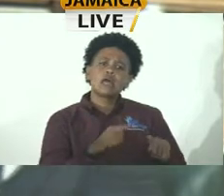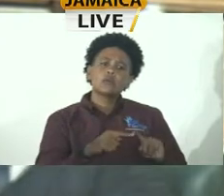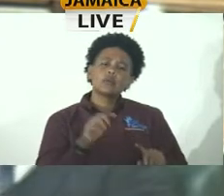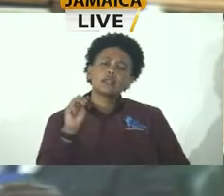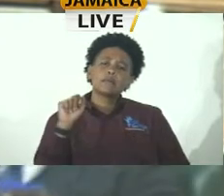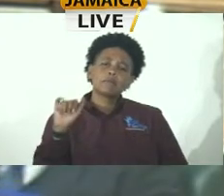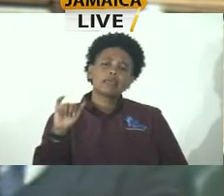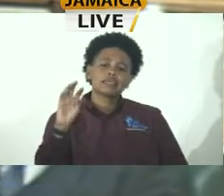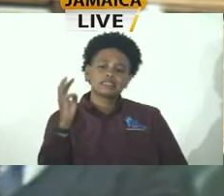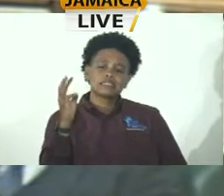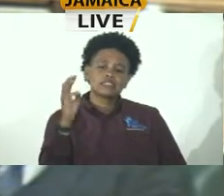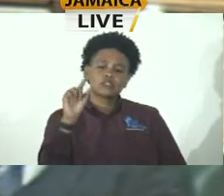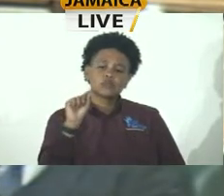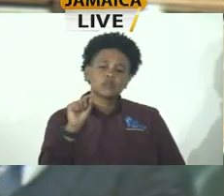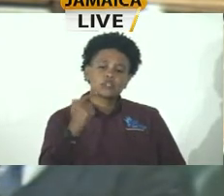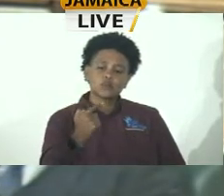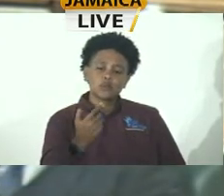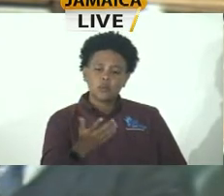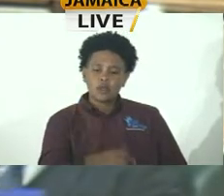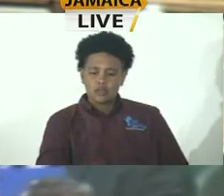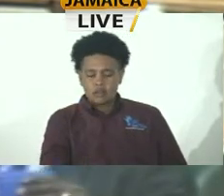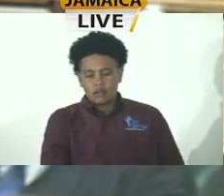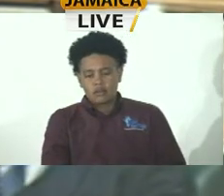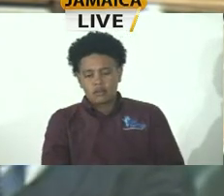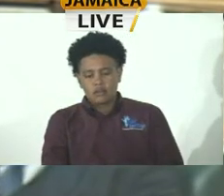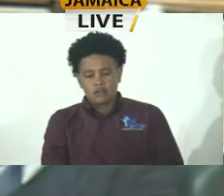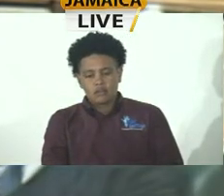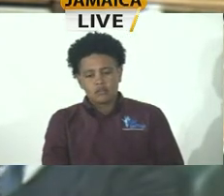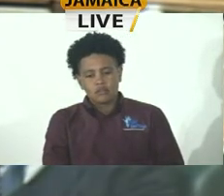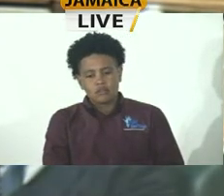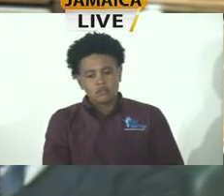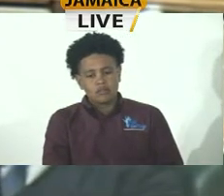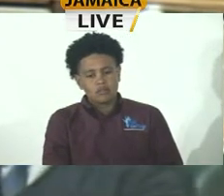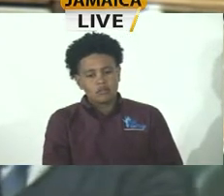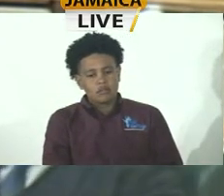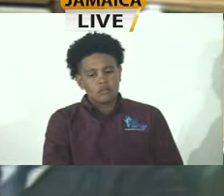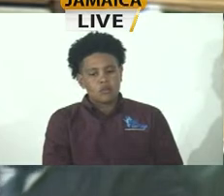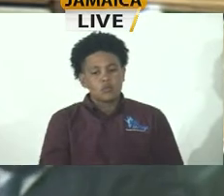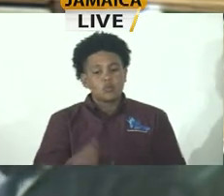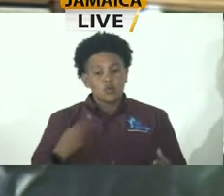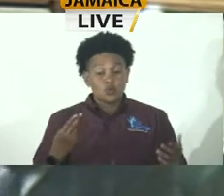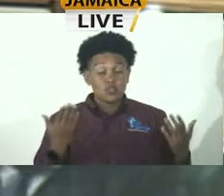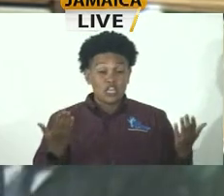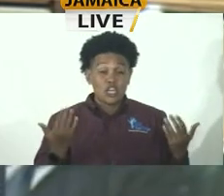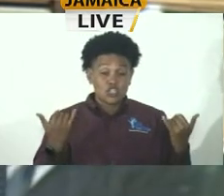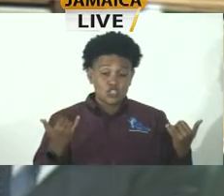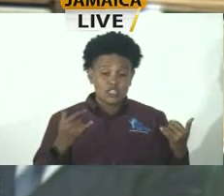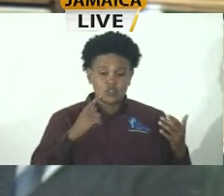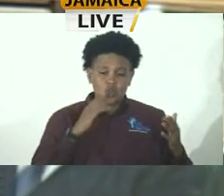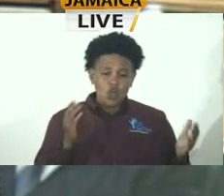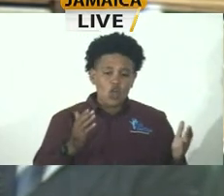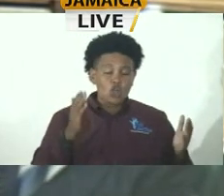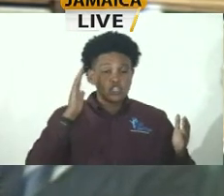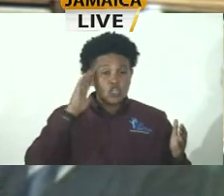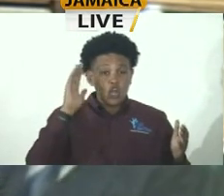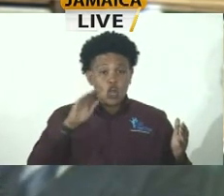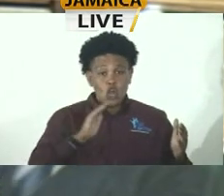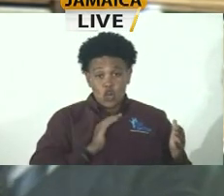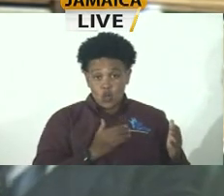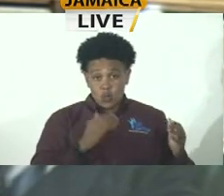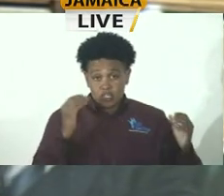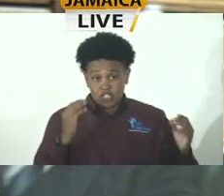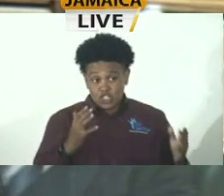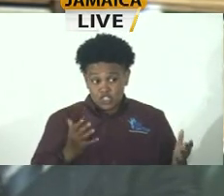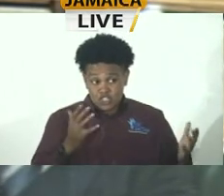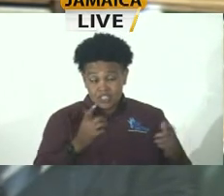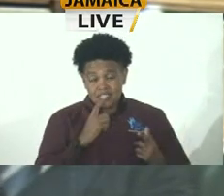6 2021 and we are using this platform adam speaker to encourage all our teachers